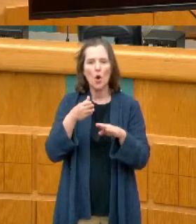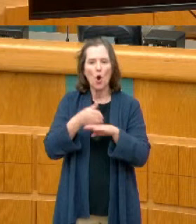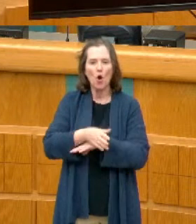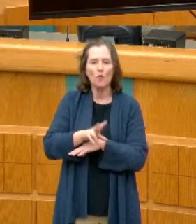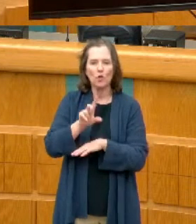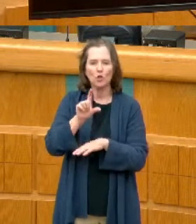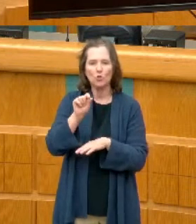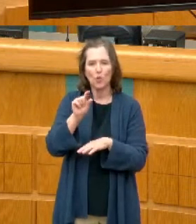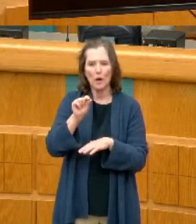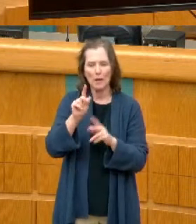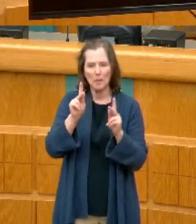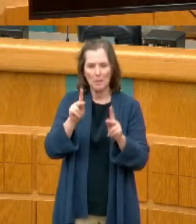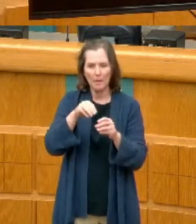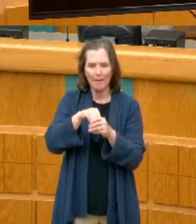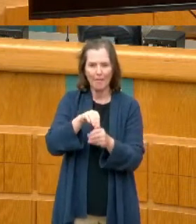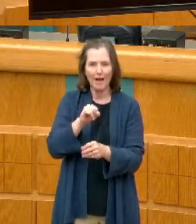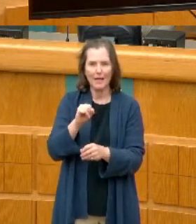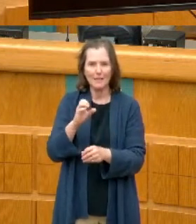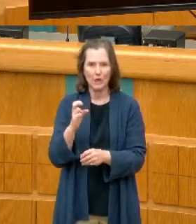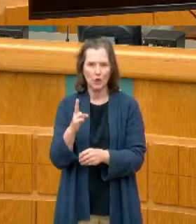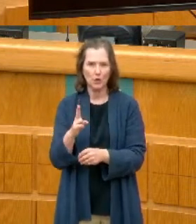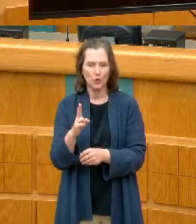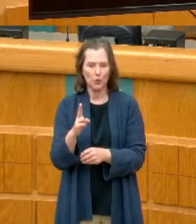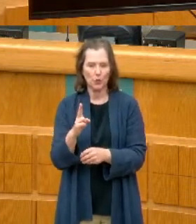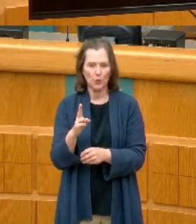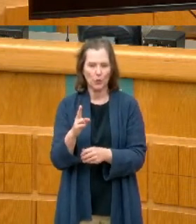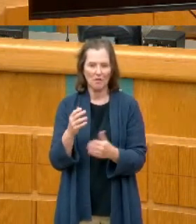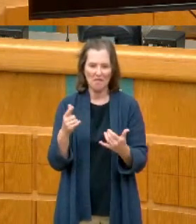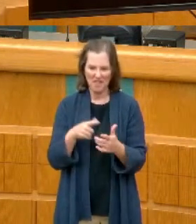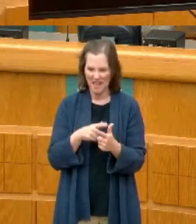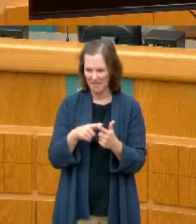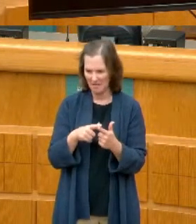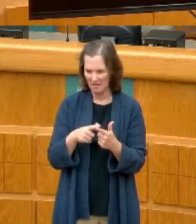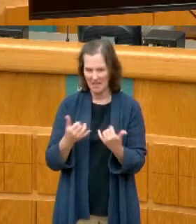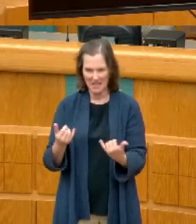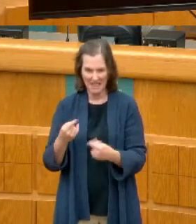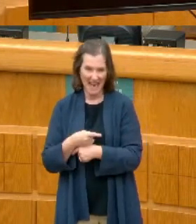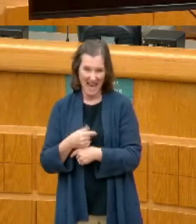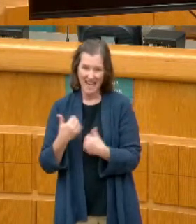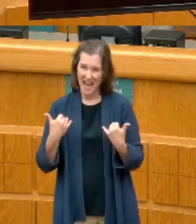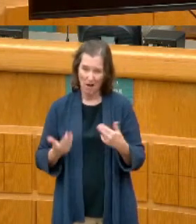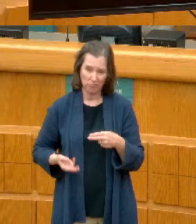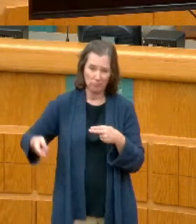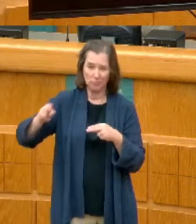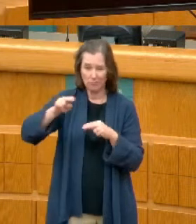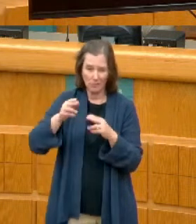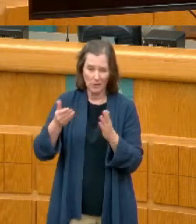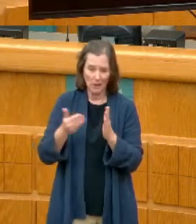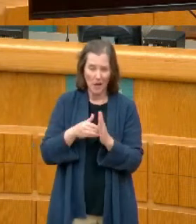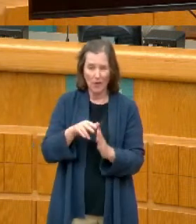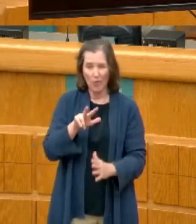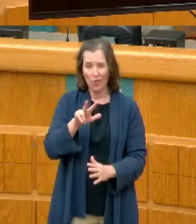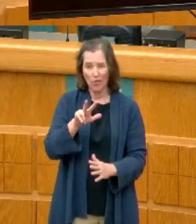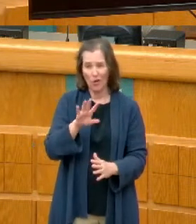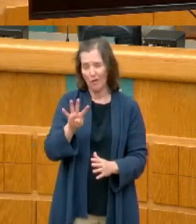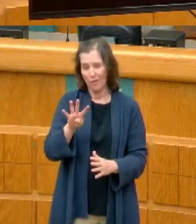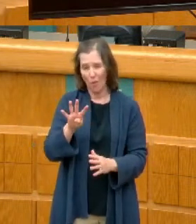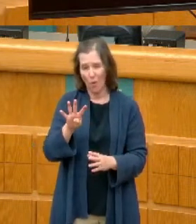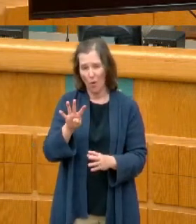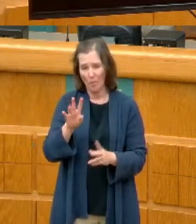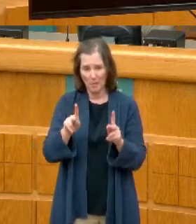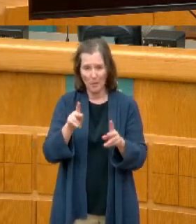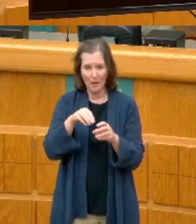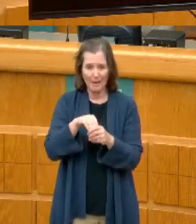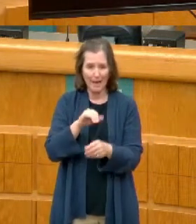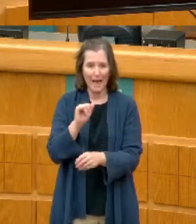hospitals. So, and if you look at today's ICU patients, we have 34 between the 3 hospitals. Again, those